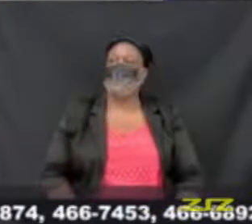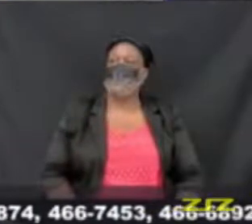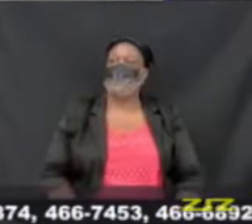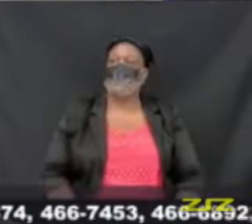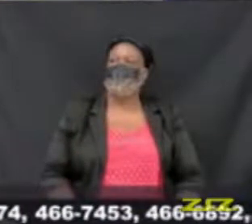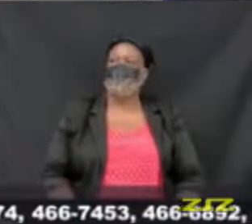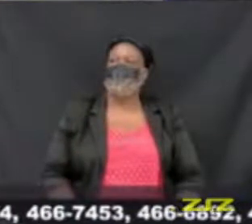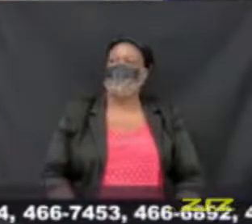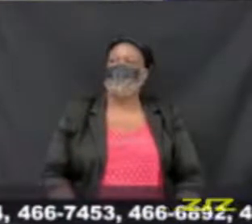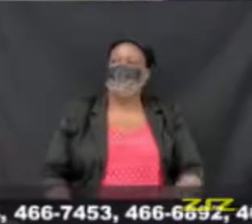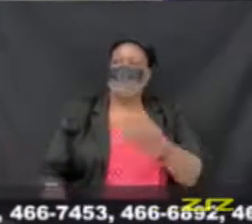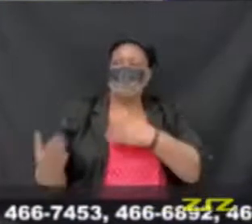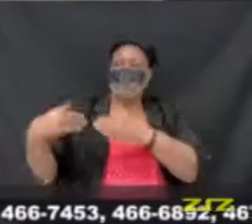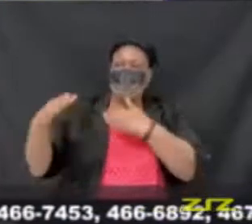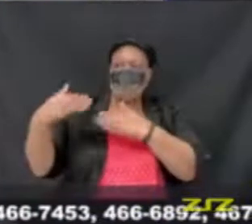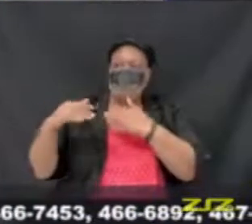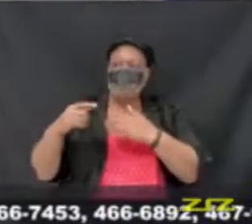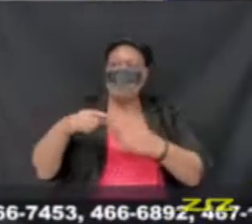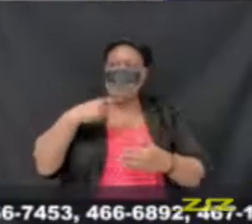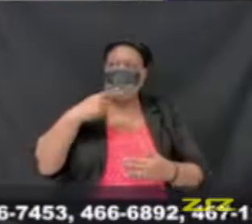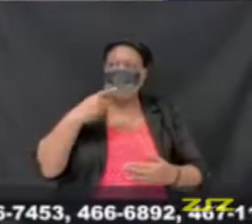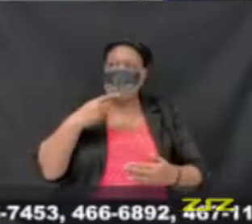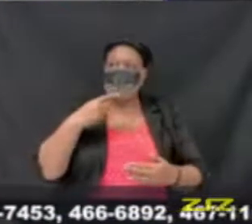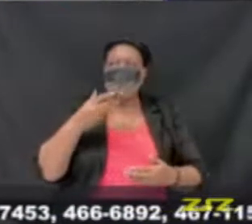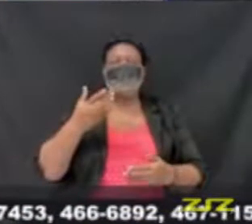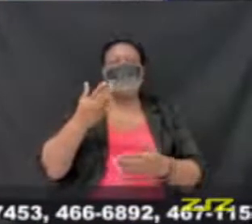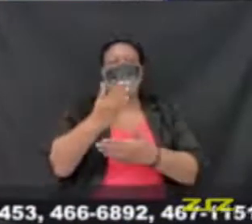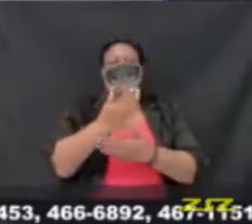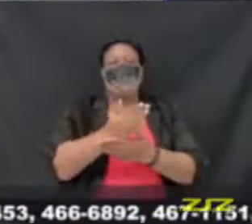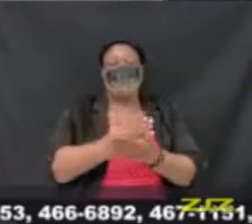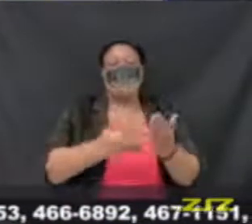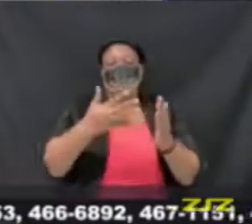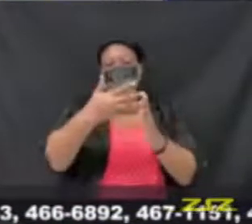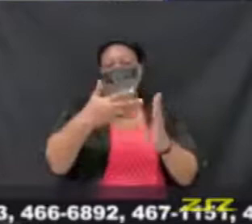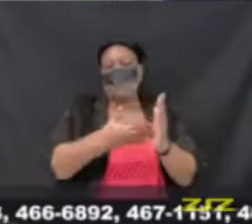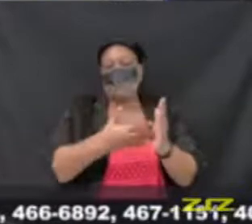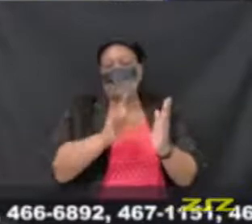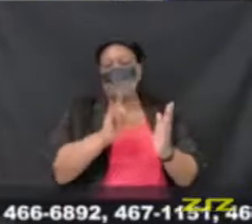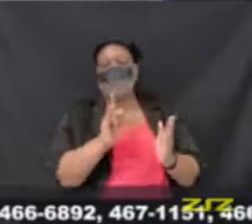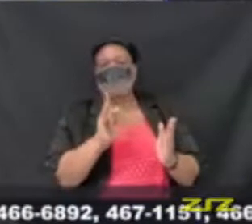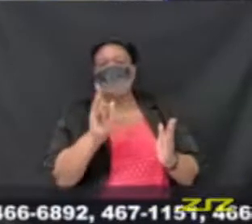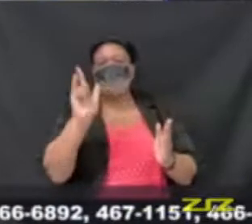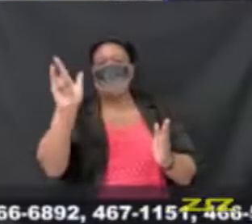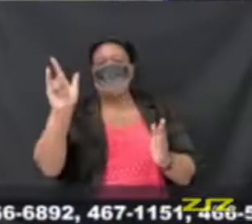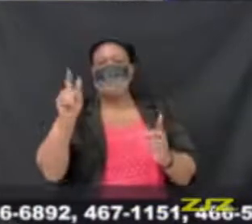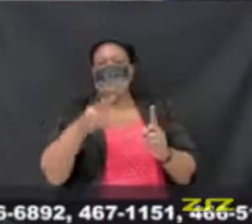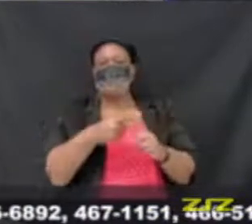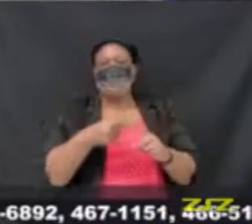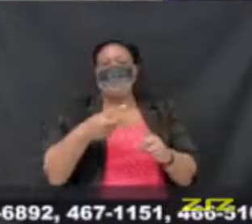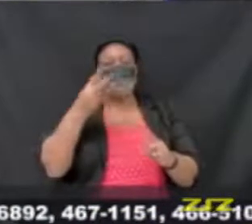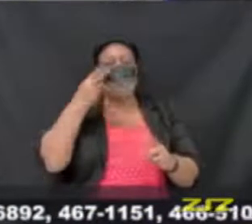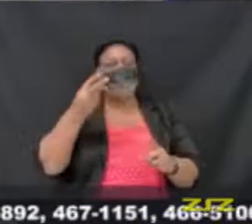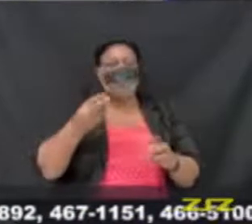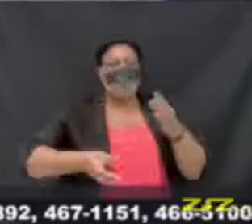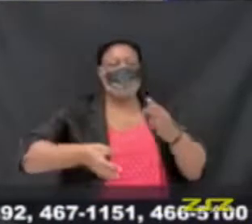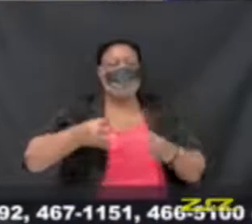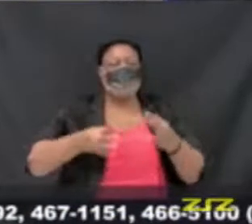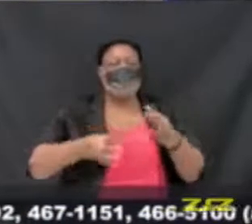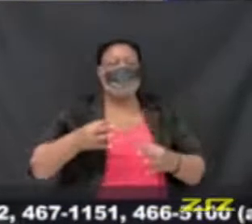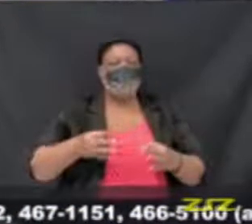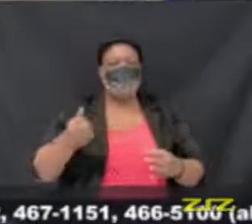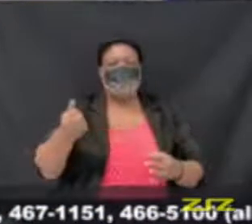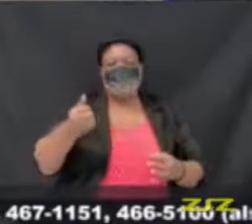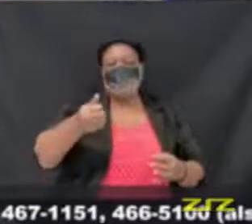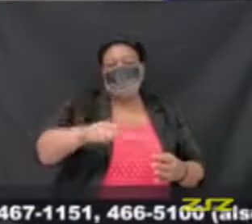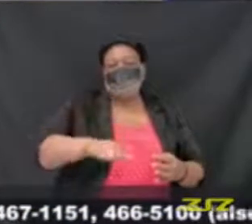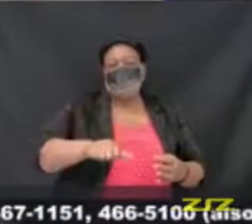NEOC briefing, a number of test samples were sent off to verify if there are any additional variants that